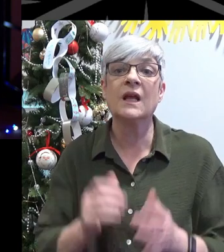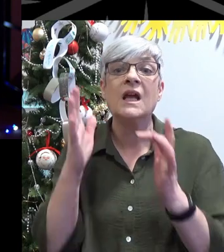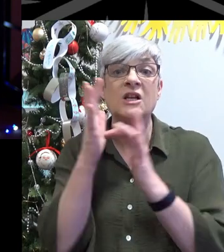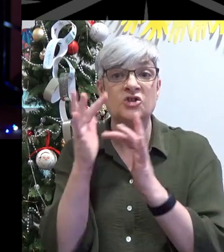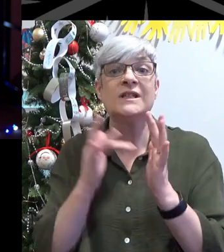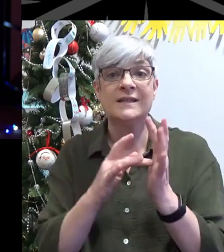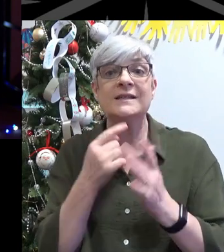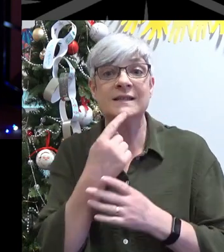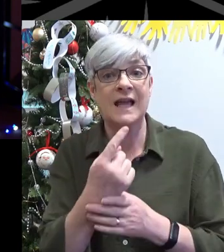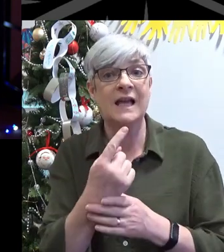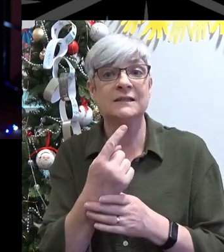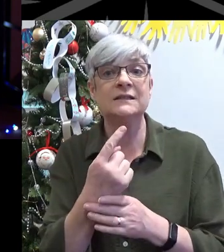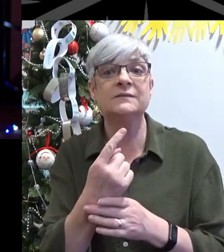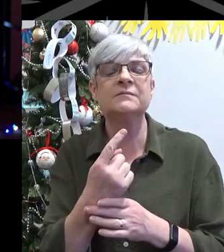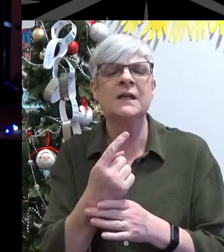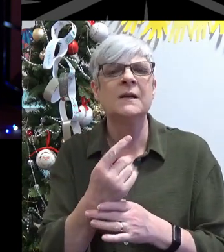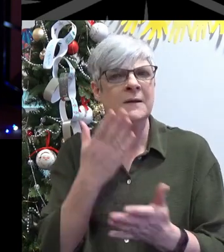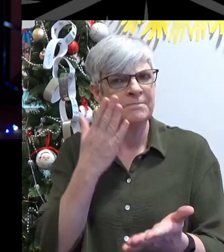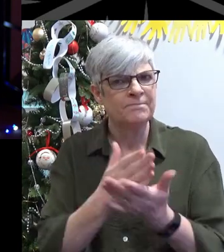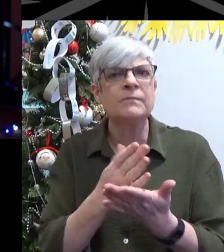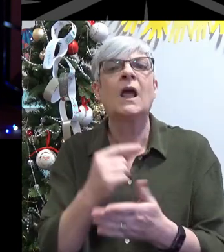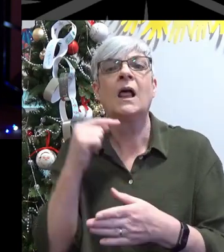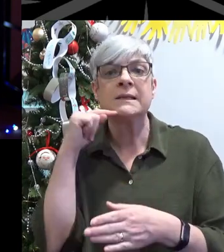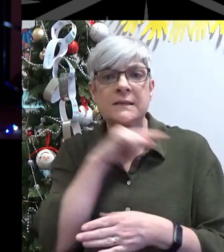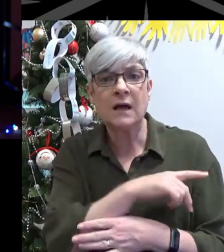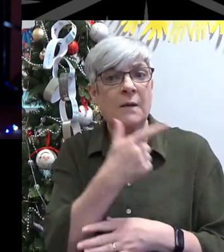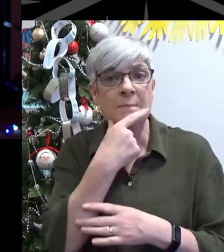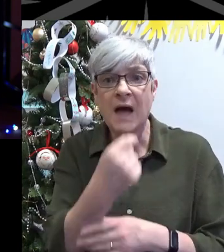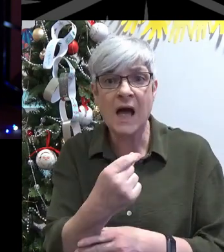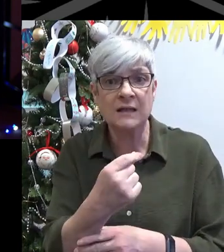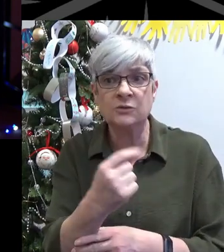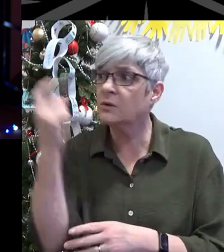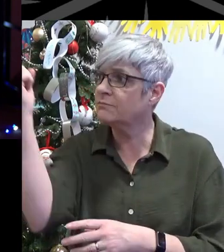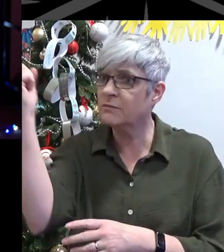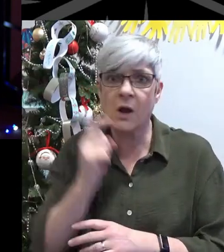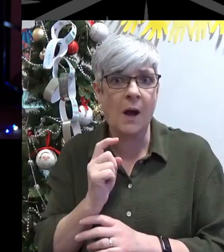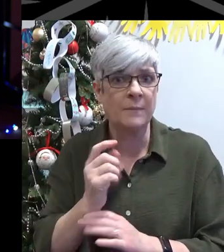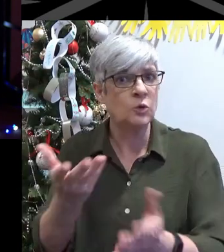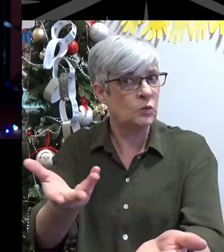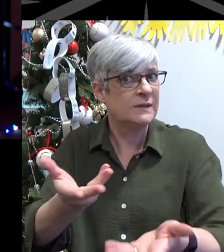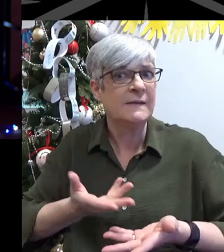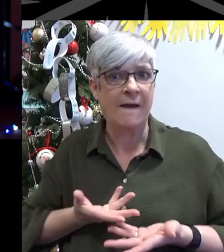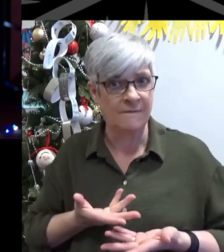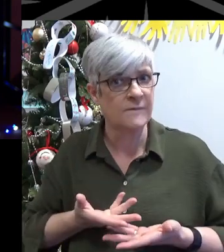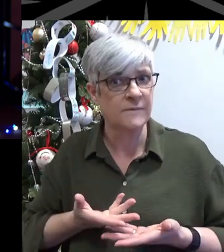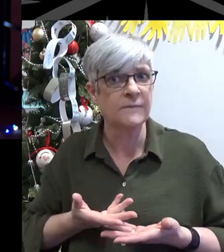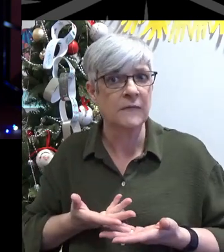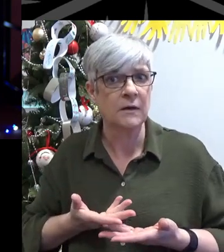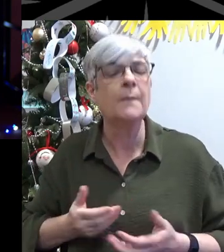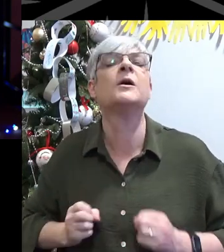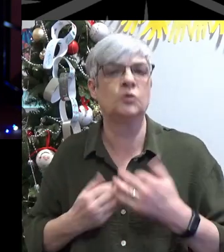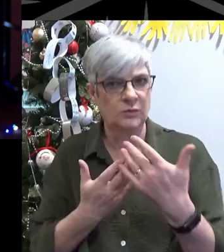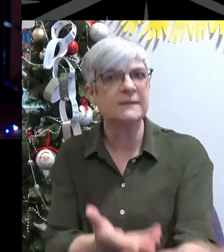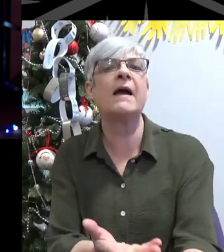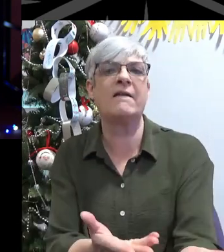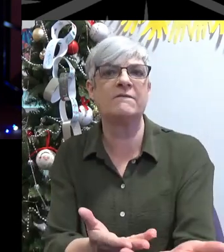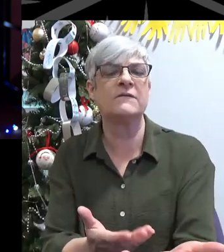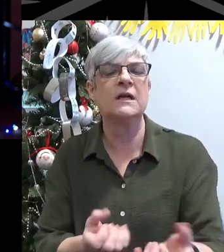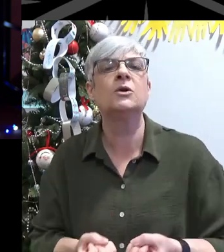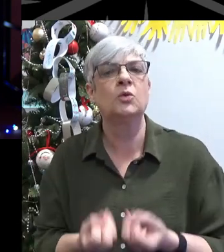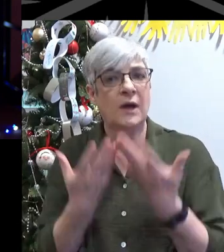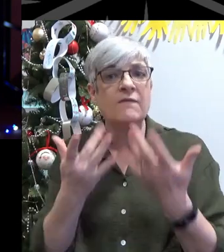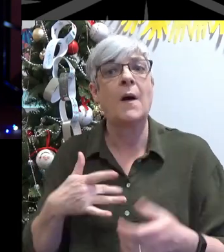Jesus said, "For even the Son of Man did not come to be served, but to serve, and to give his